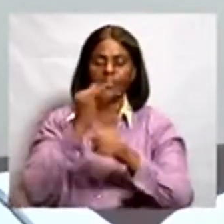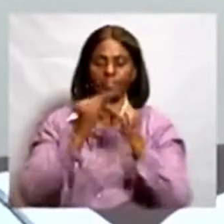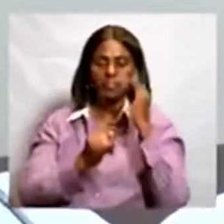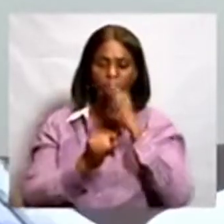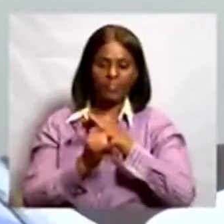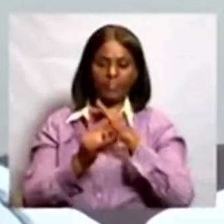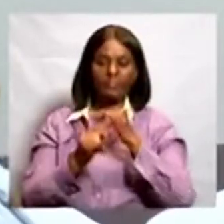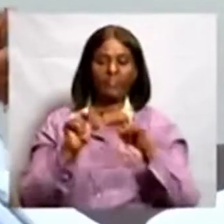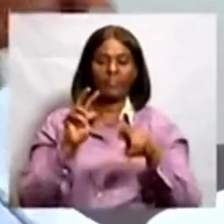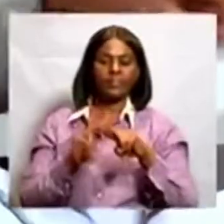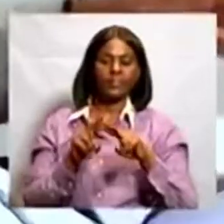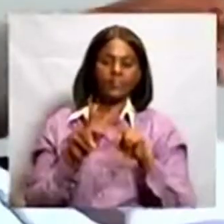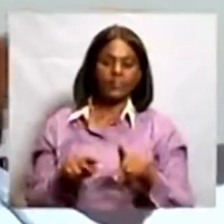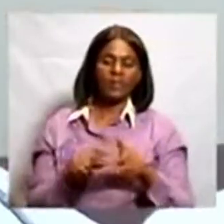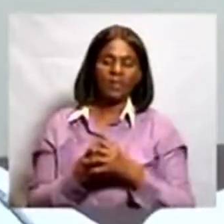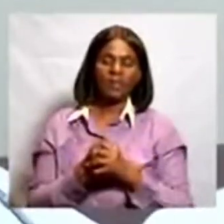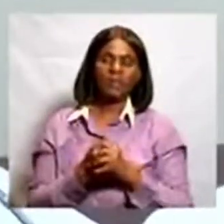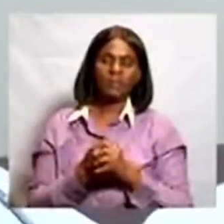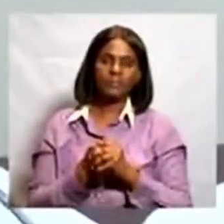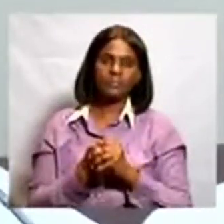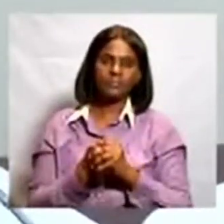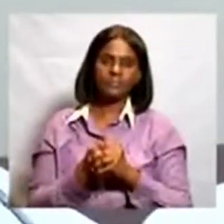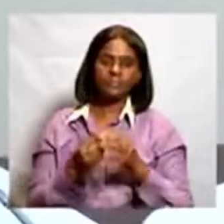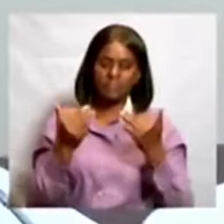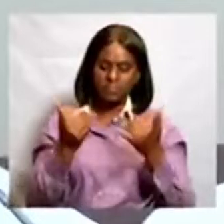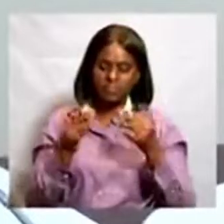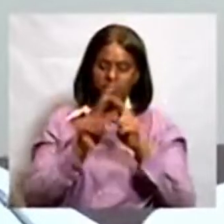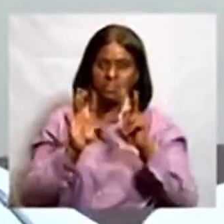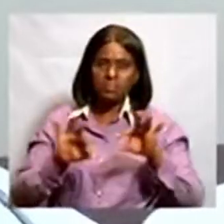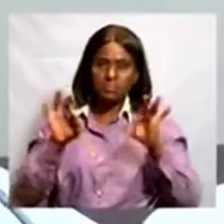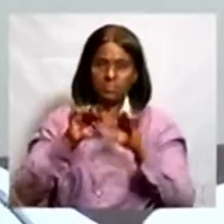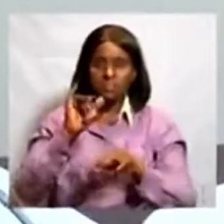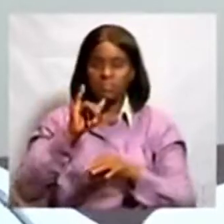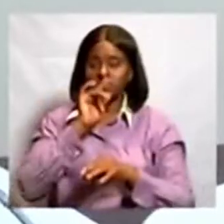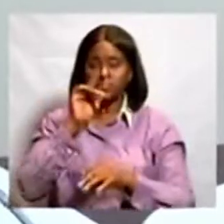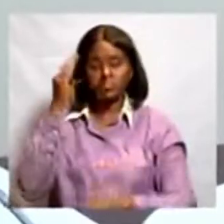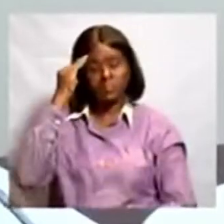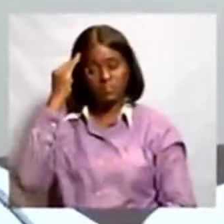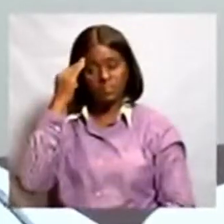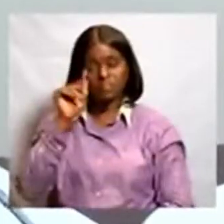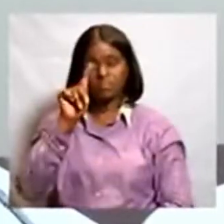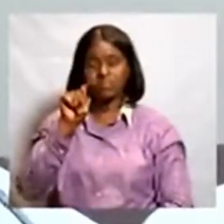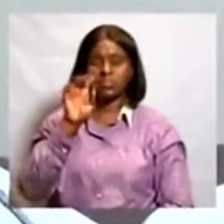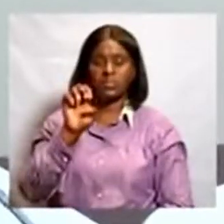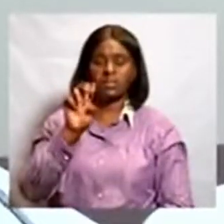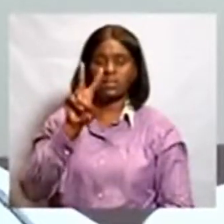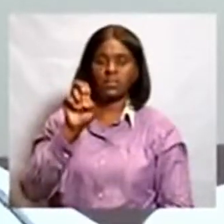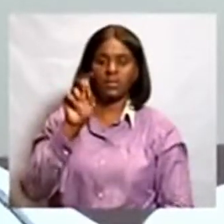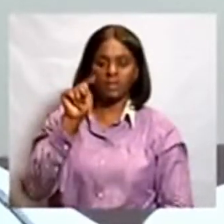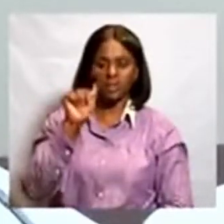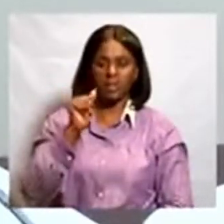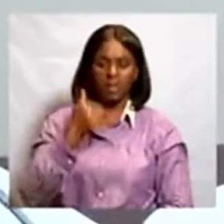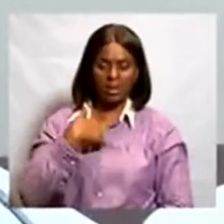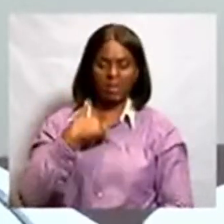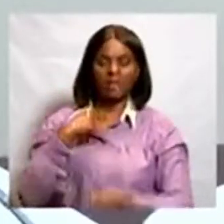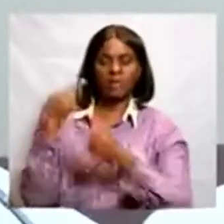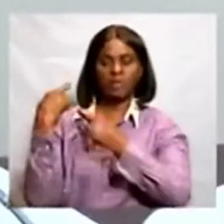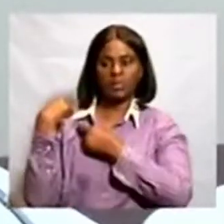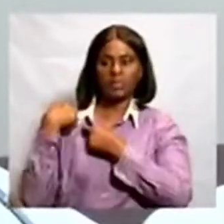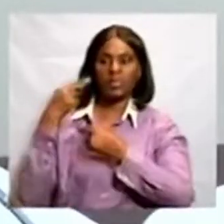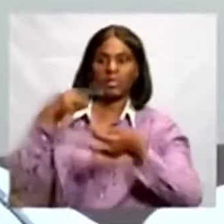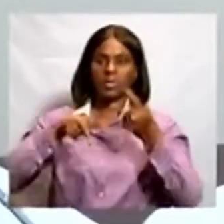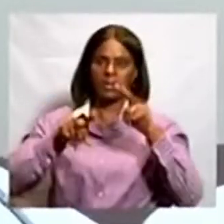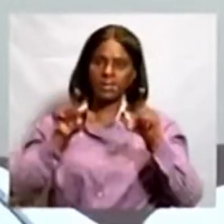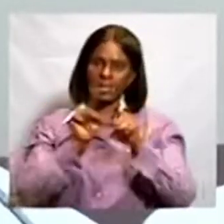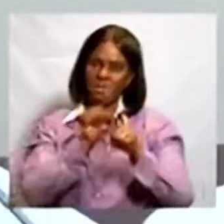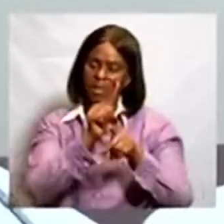Then, Chair, it is important to note that TVETA has dual responsibility. It is recognized